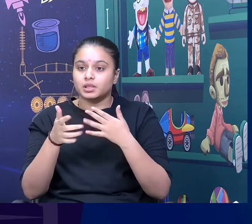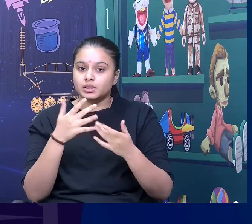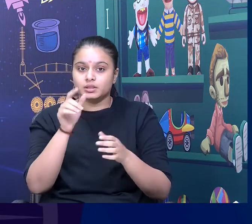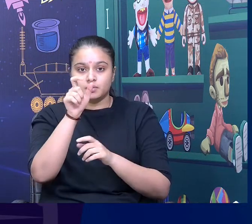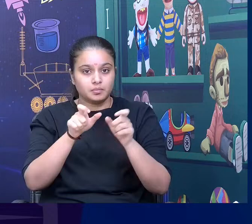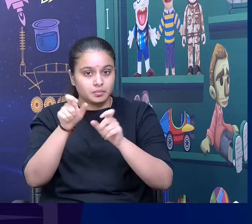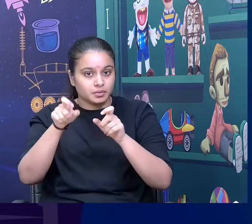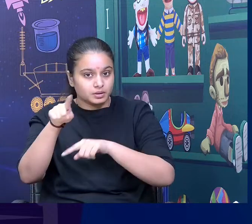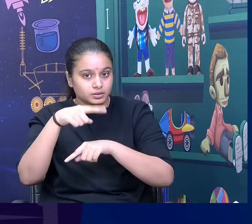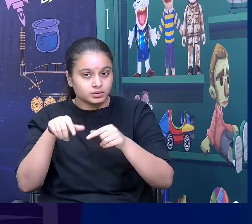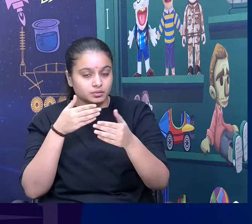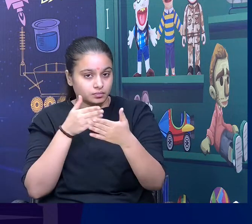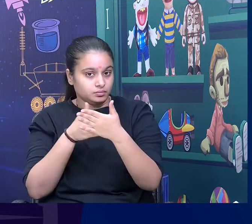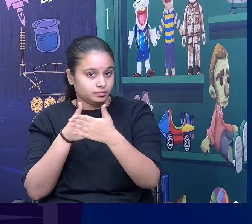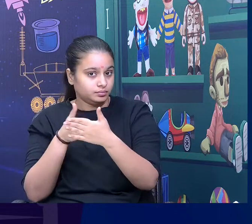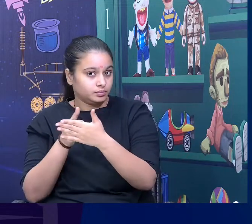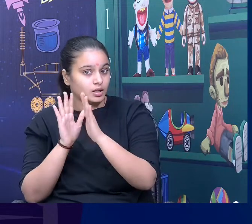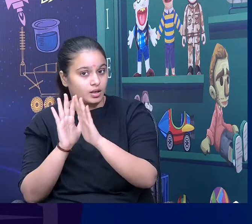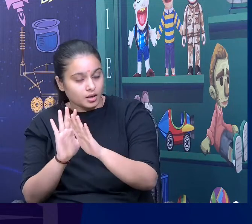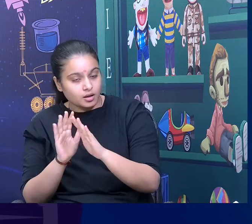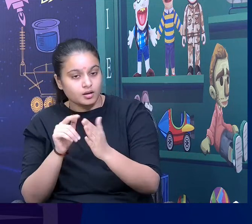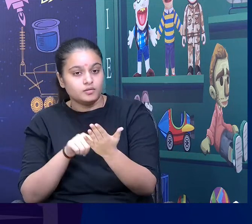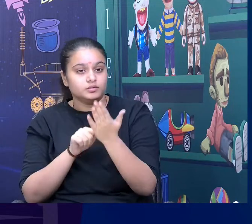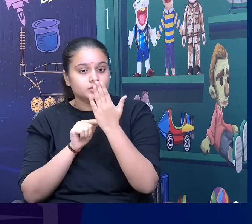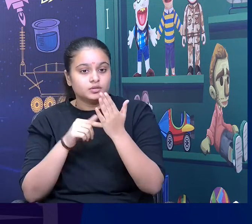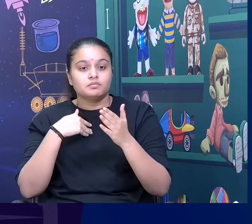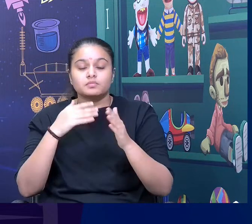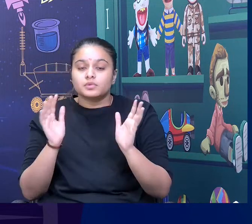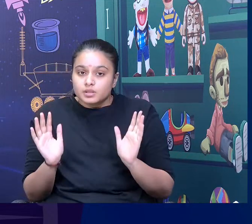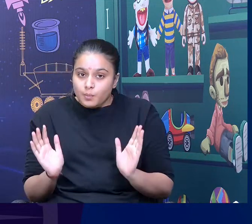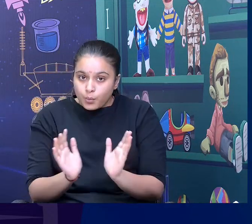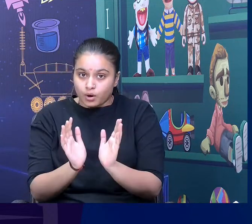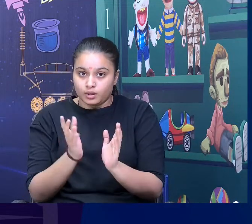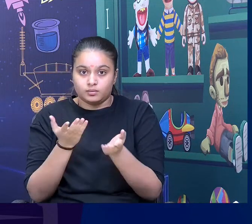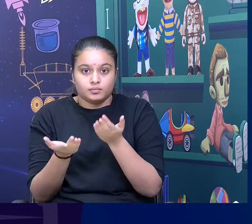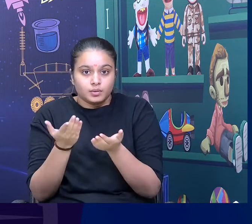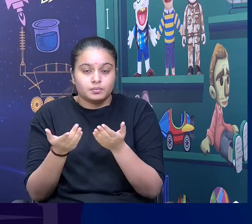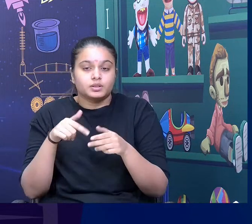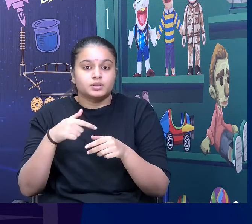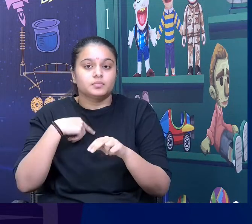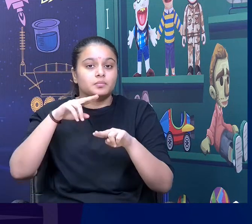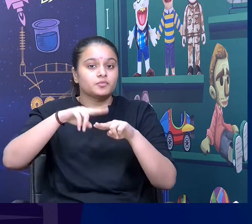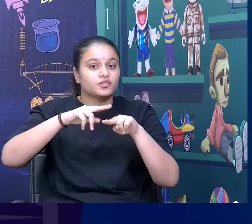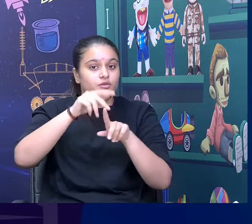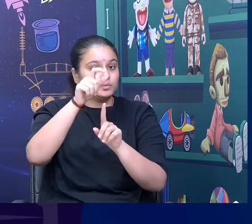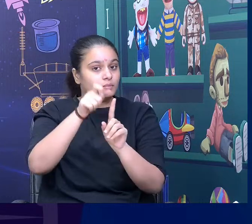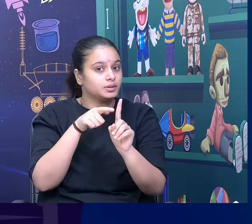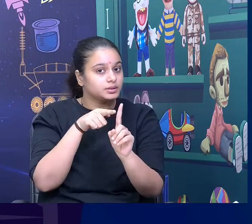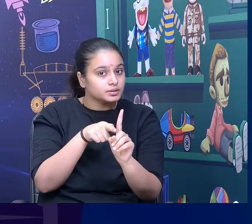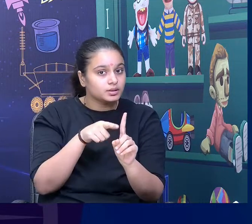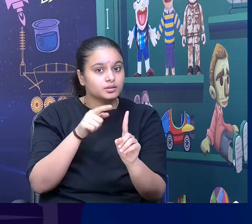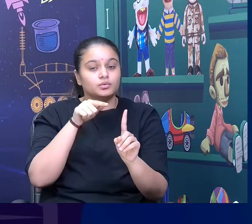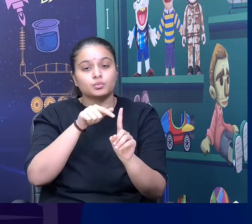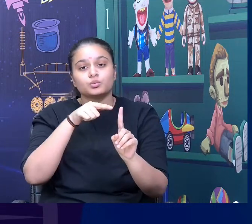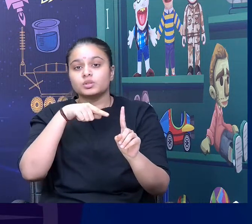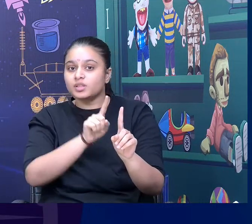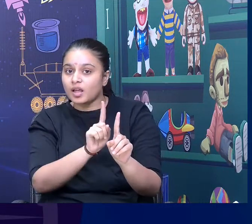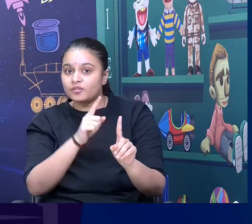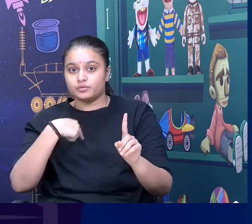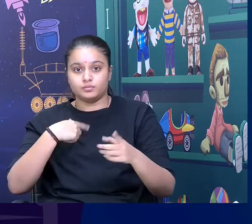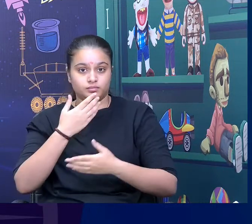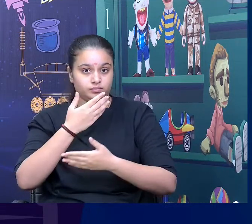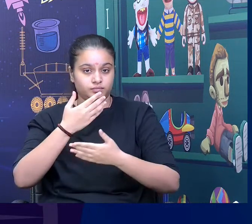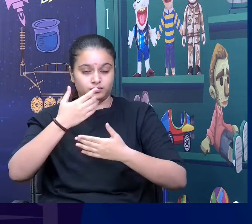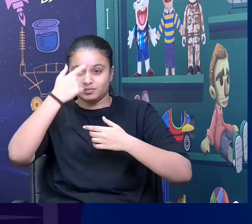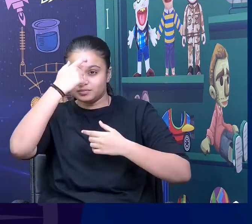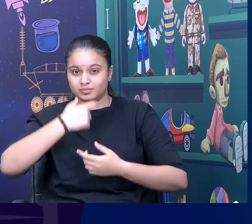visit will in a way be of support to all of you as well, because Mr. Firdaus Kanga, who himself suffered from a lot